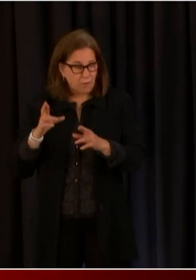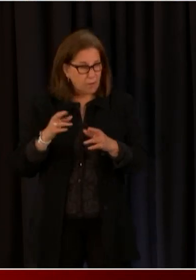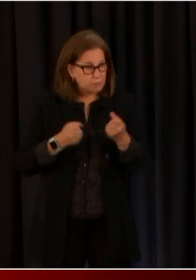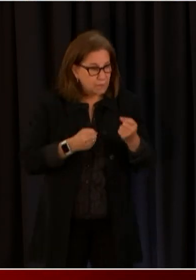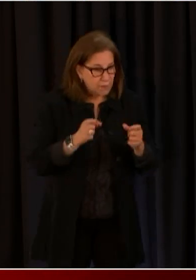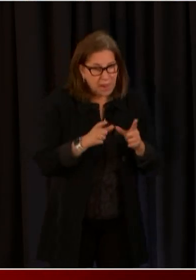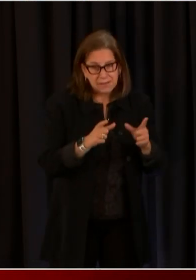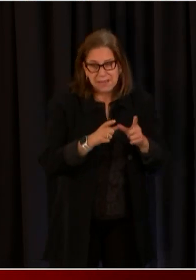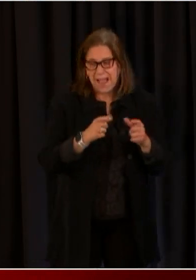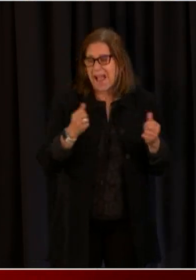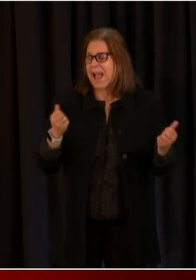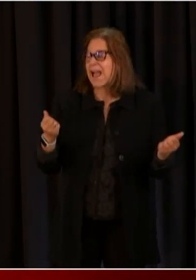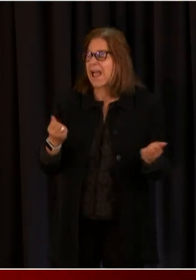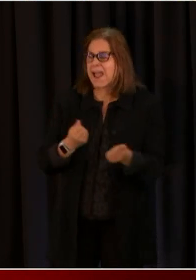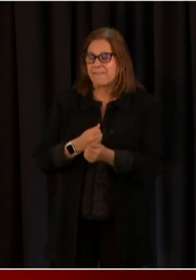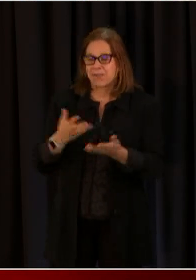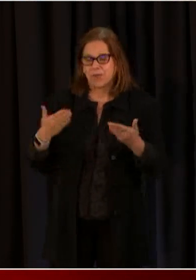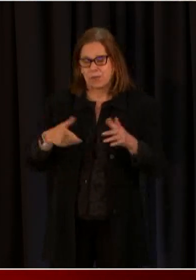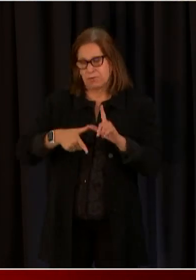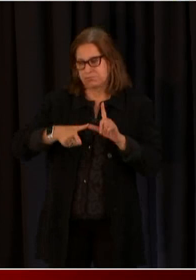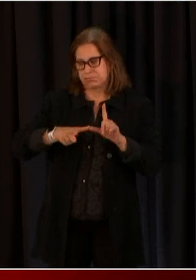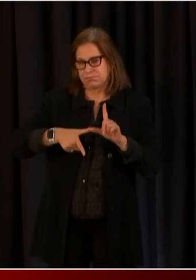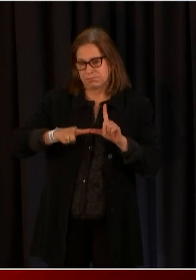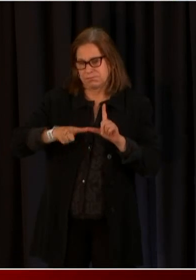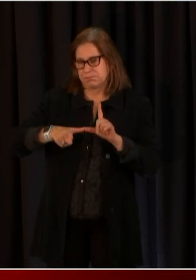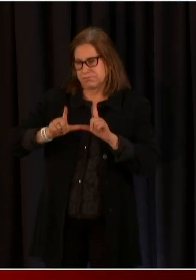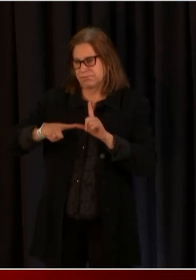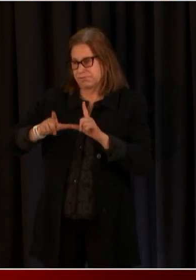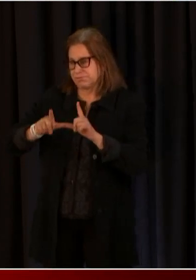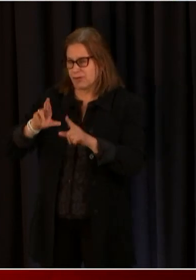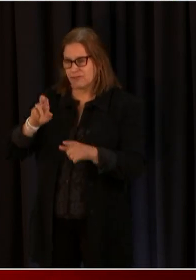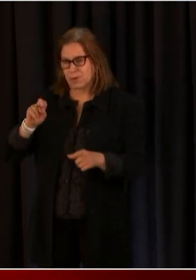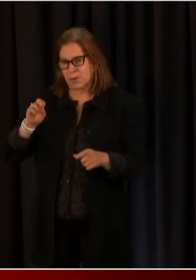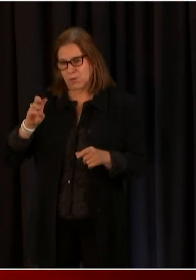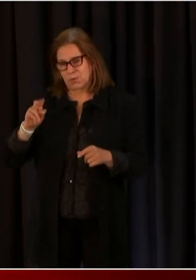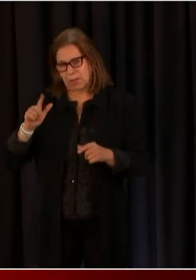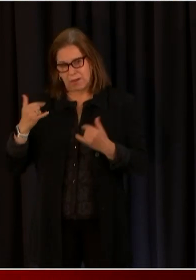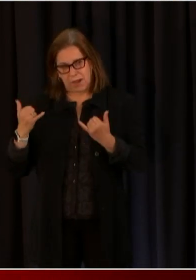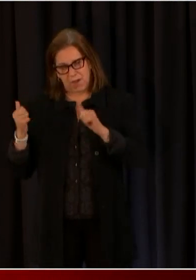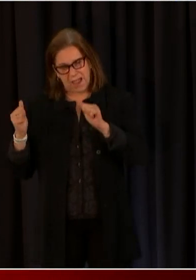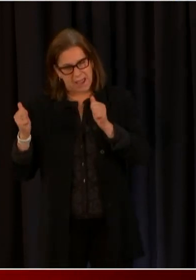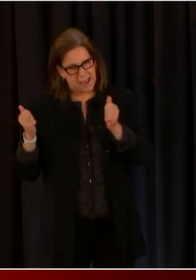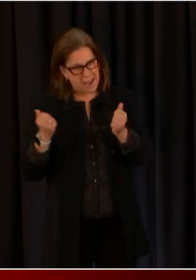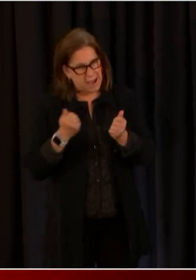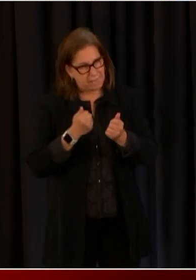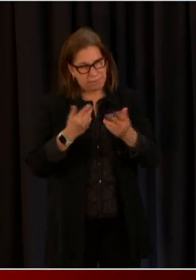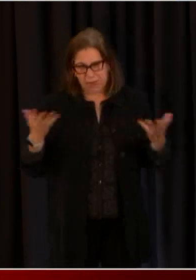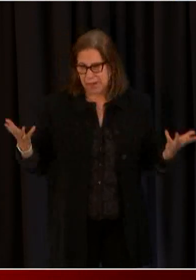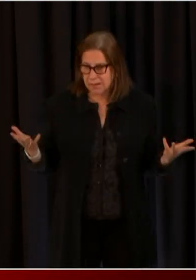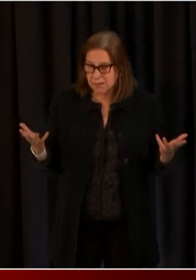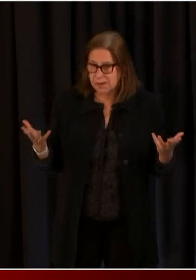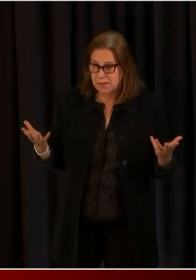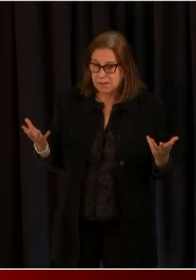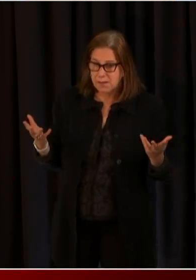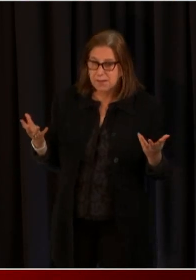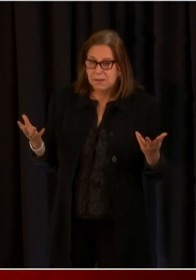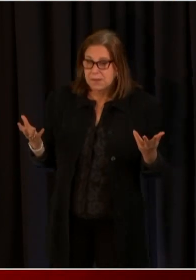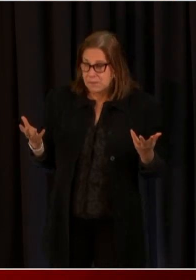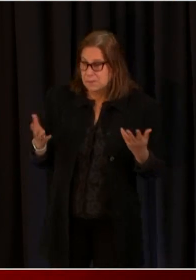driver's licenses and ID cards, and of course to be mindful of